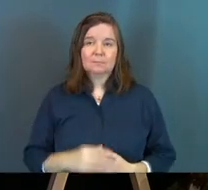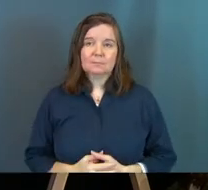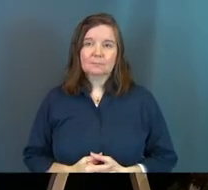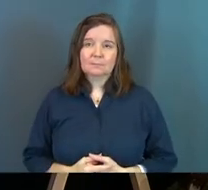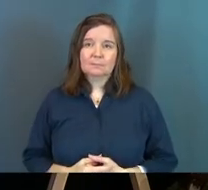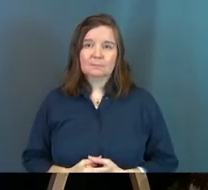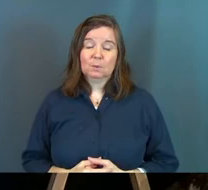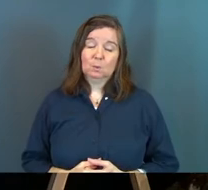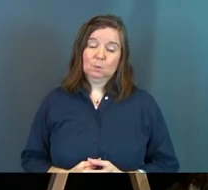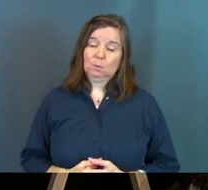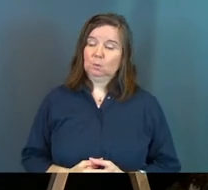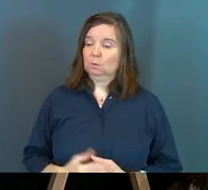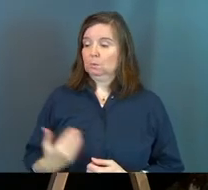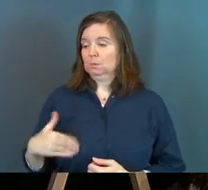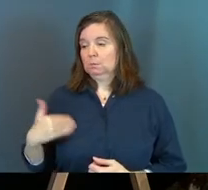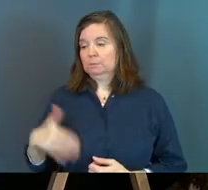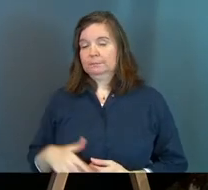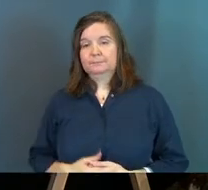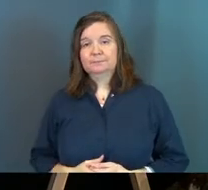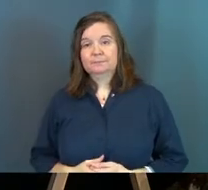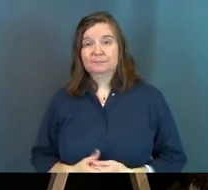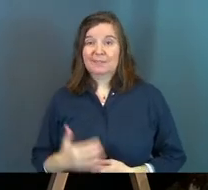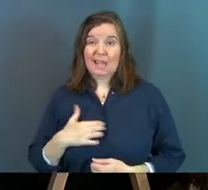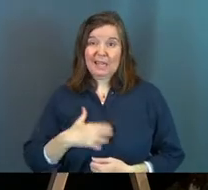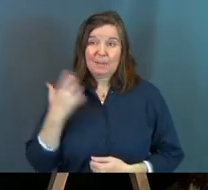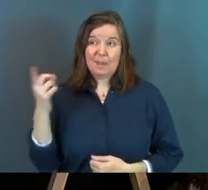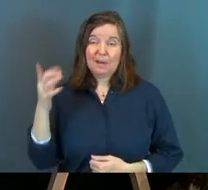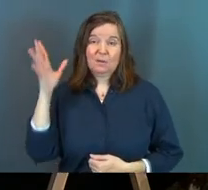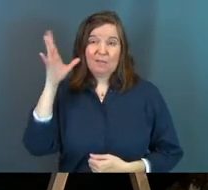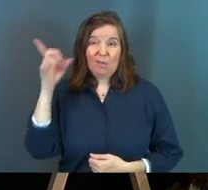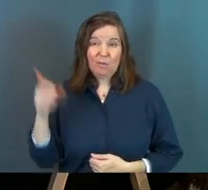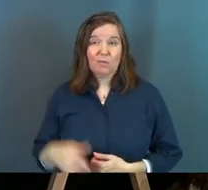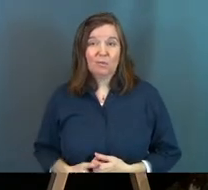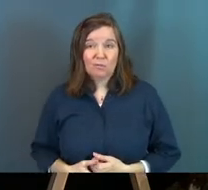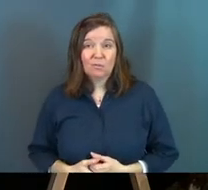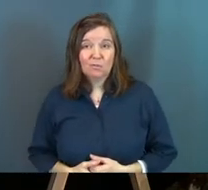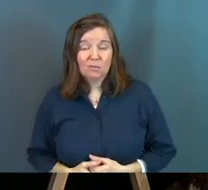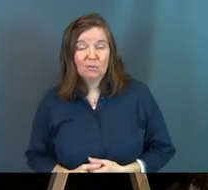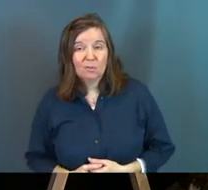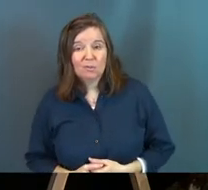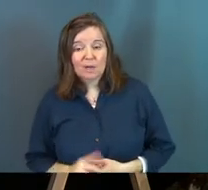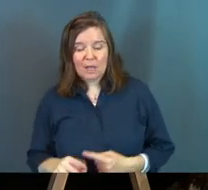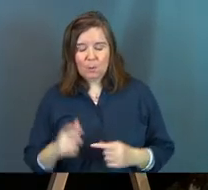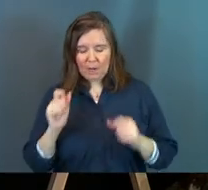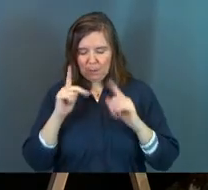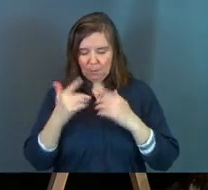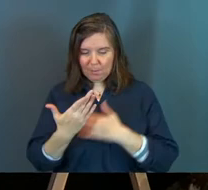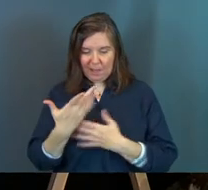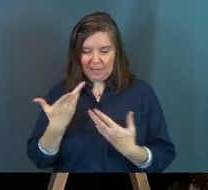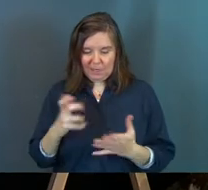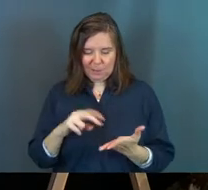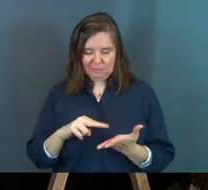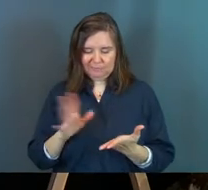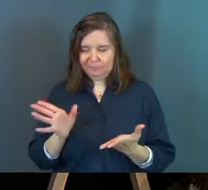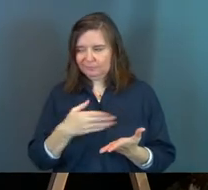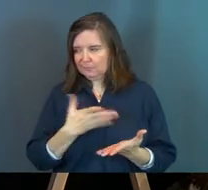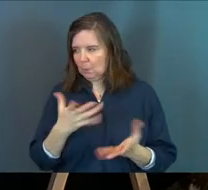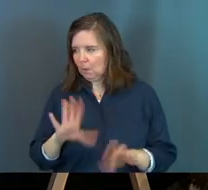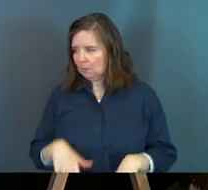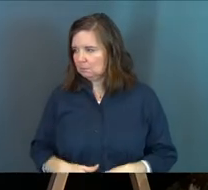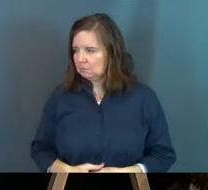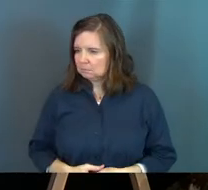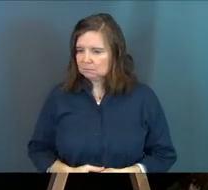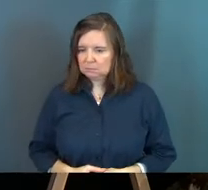Ooh. I got mad at you, Father. And when I woke up in the morning, I didn't want to do that stuff